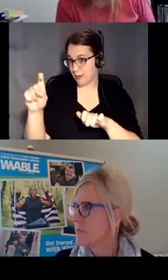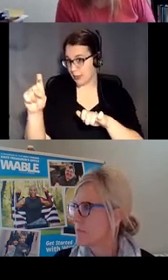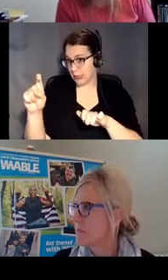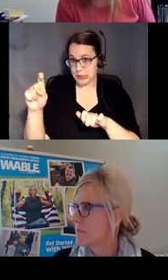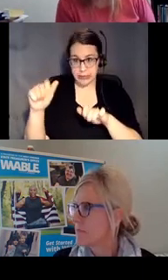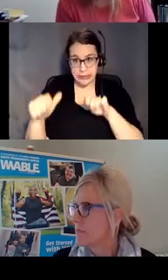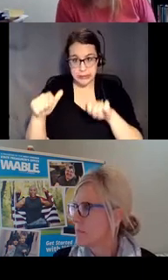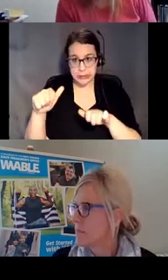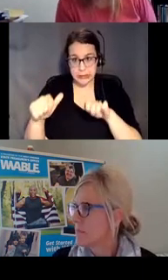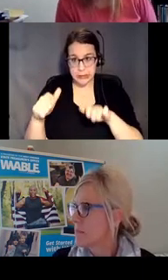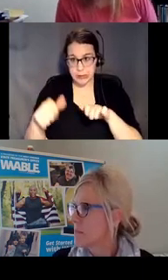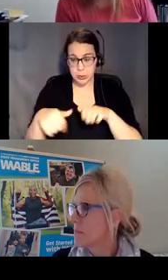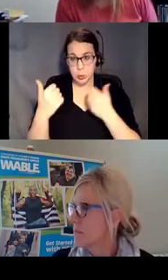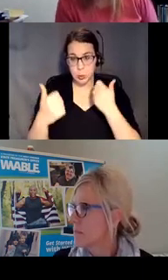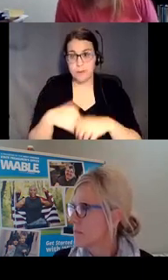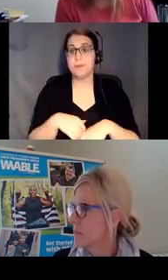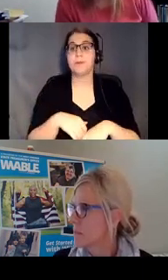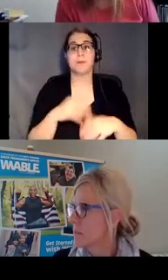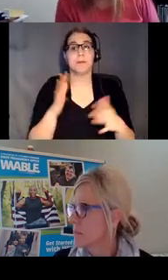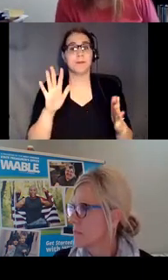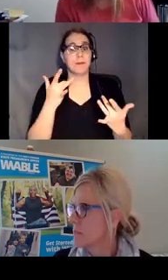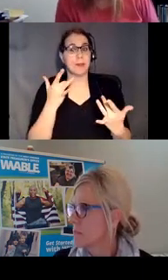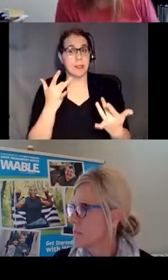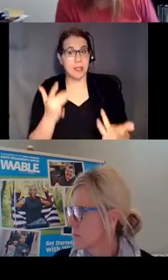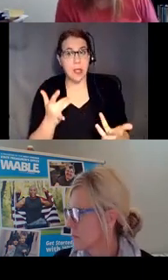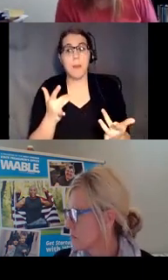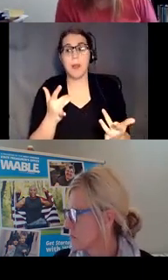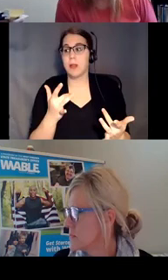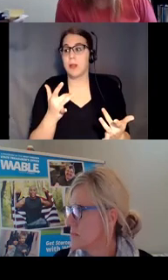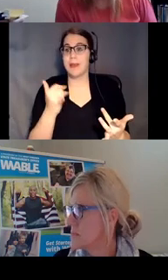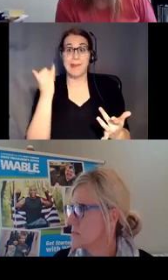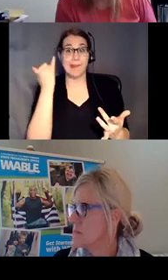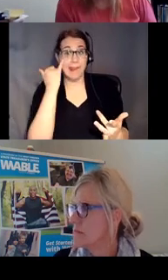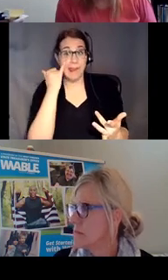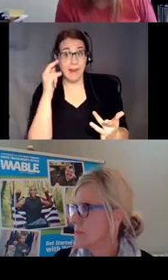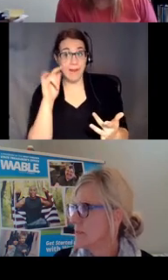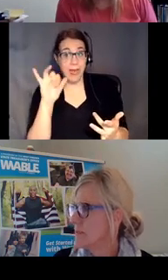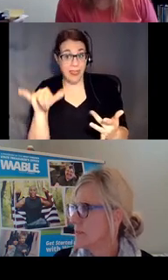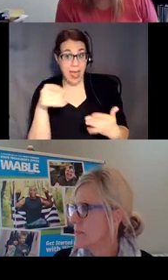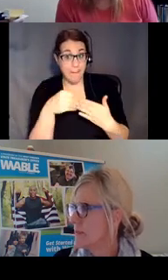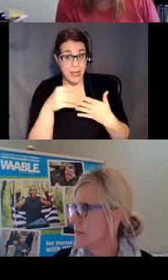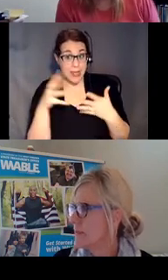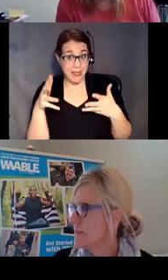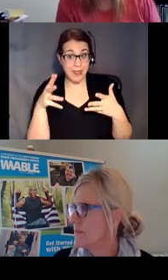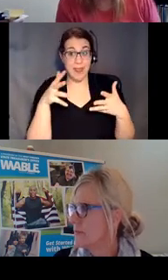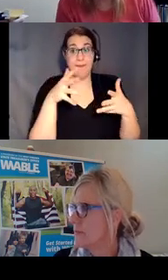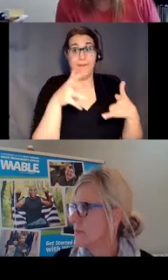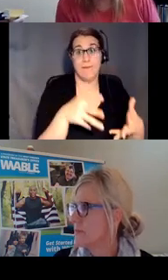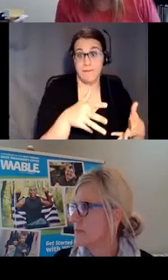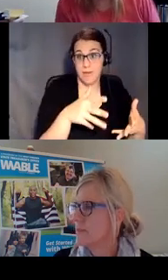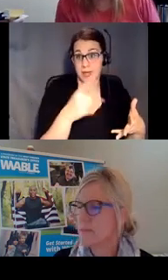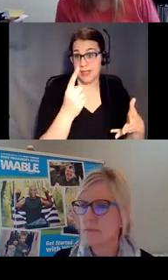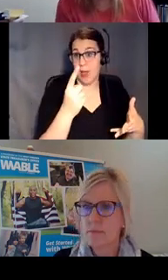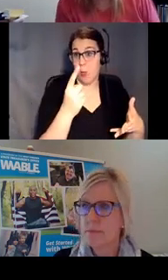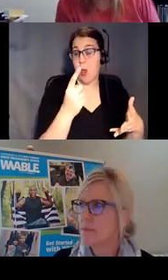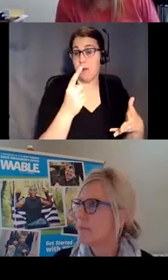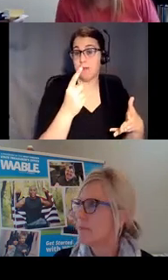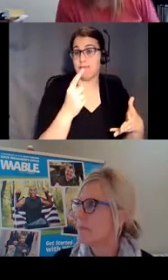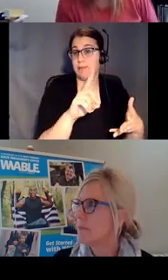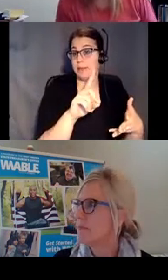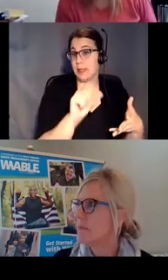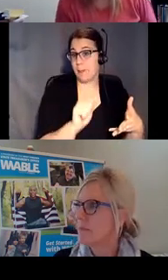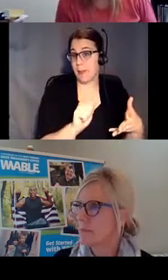it depends if you are leaving it to a beneficiary who had a disability before the age of